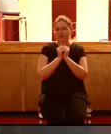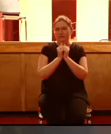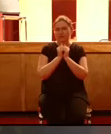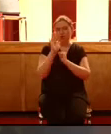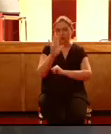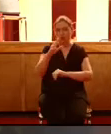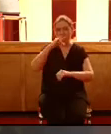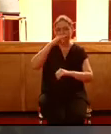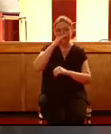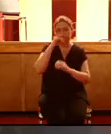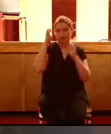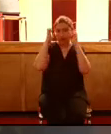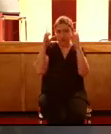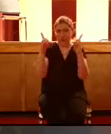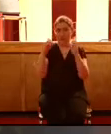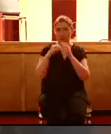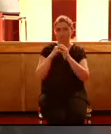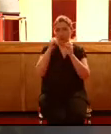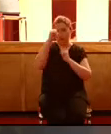that's involved.